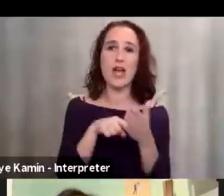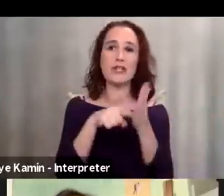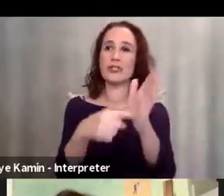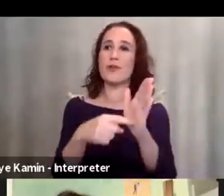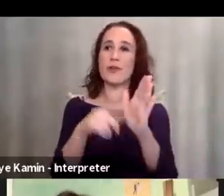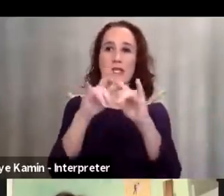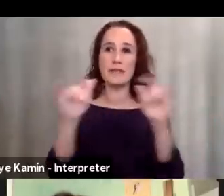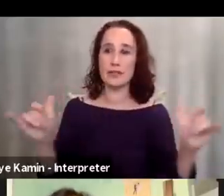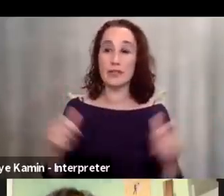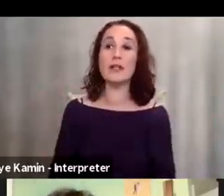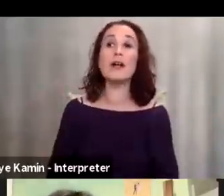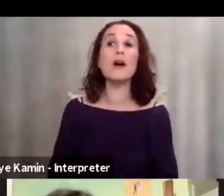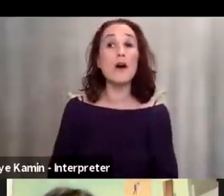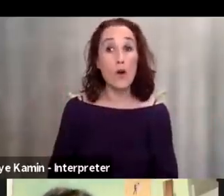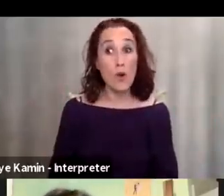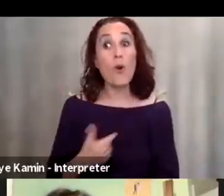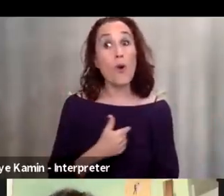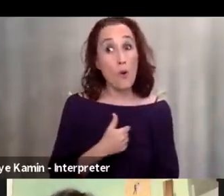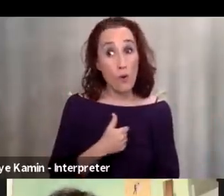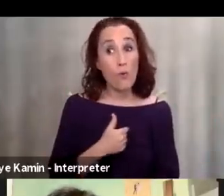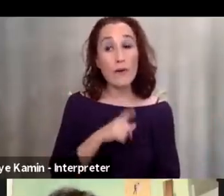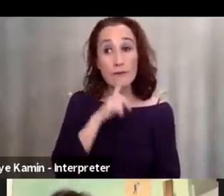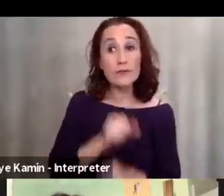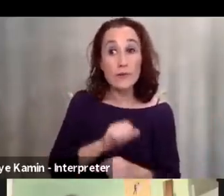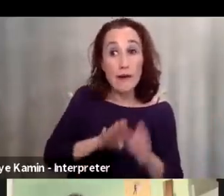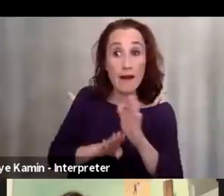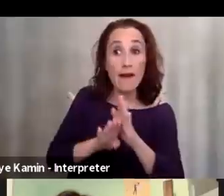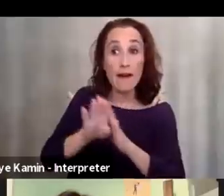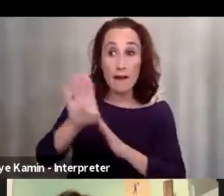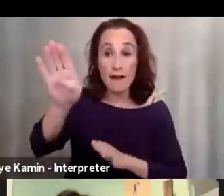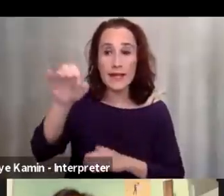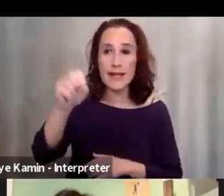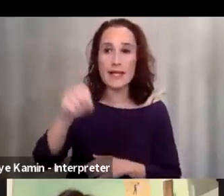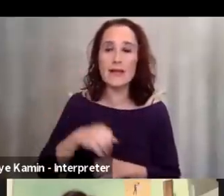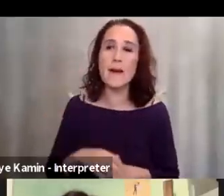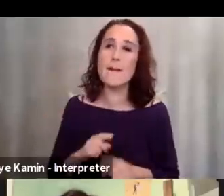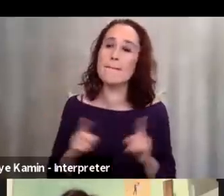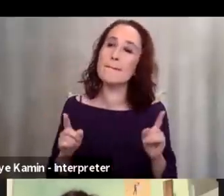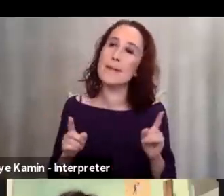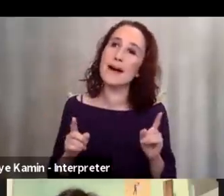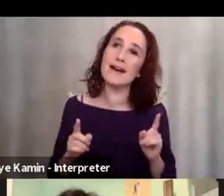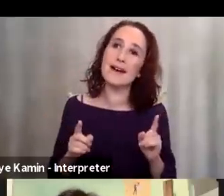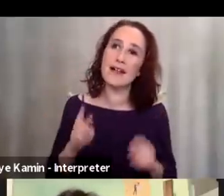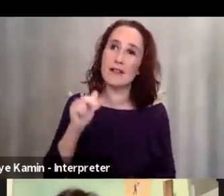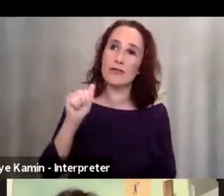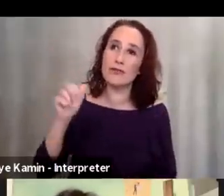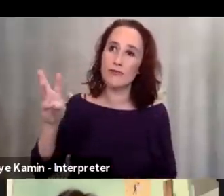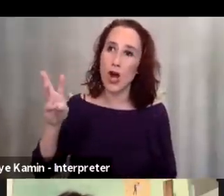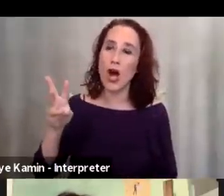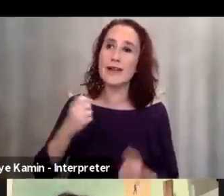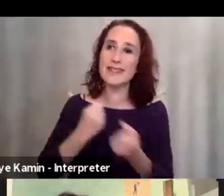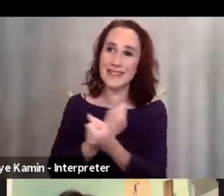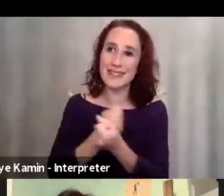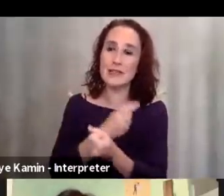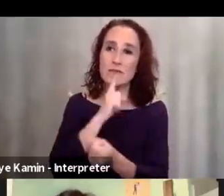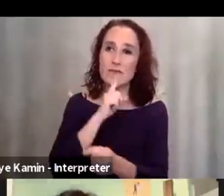I think we've come a long way from where we are, and that's wonderful. But when I look at the raw stats, the hard facts of